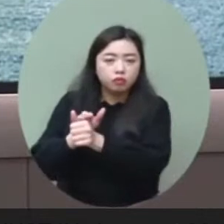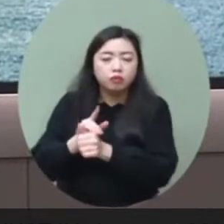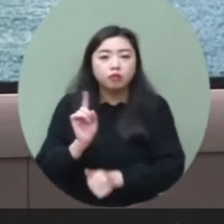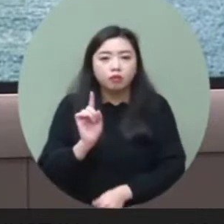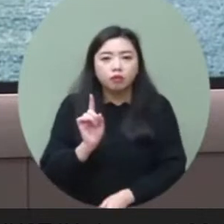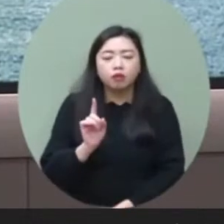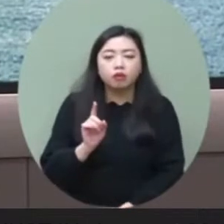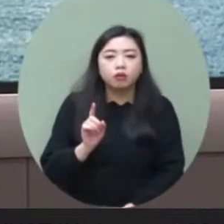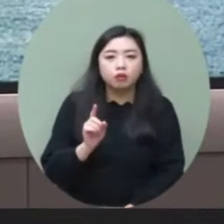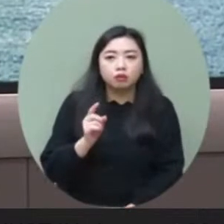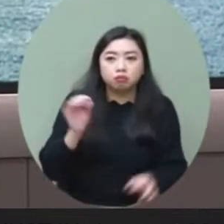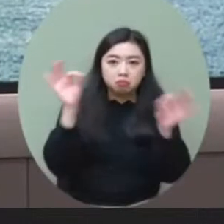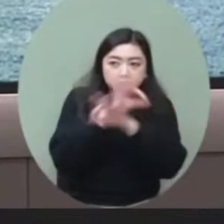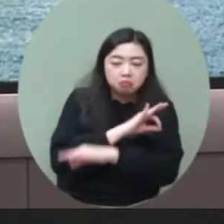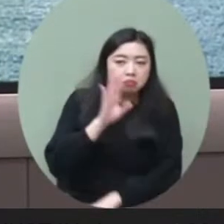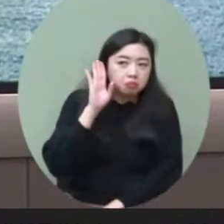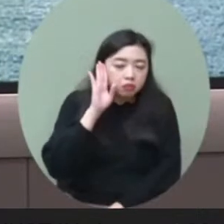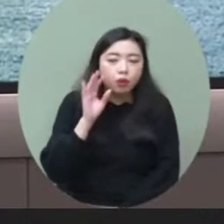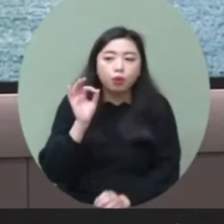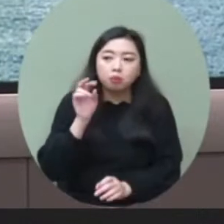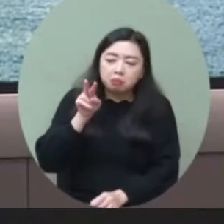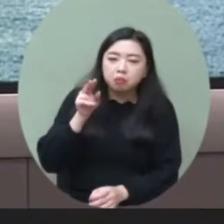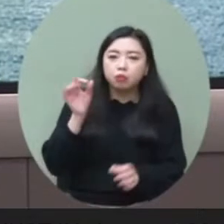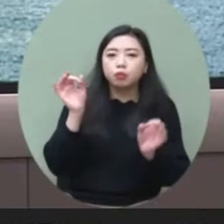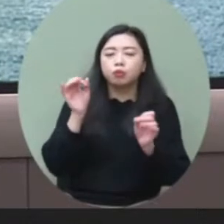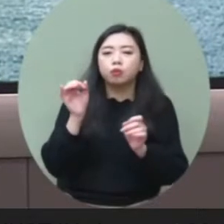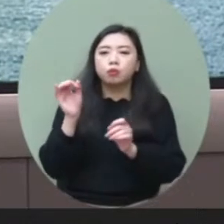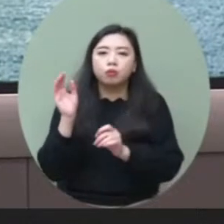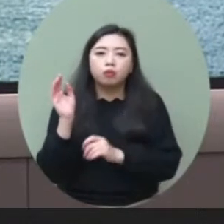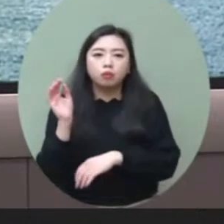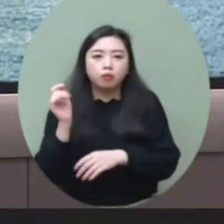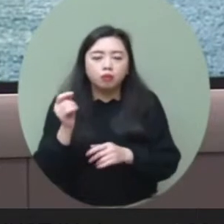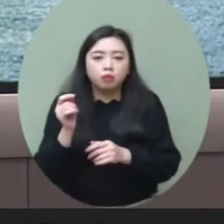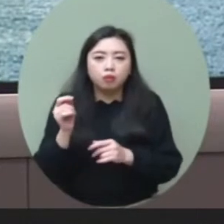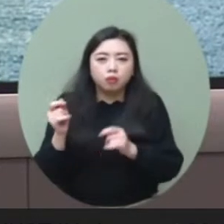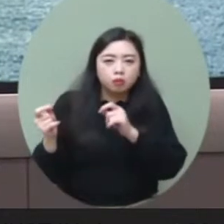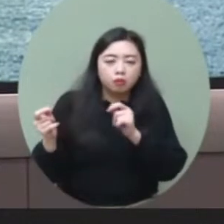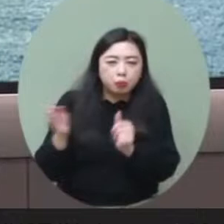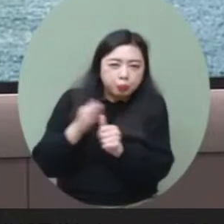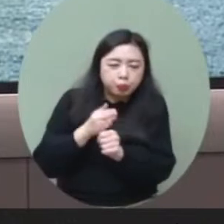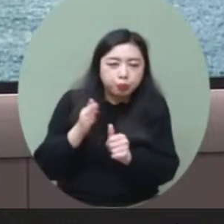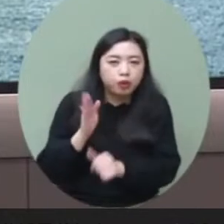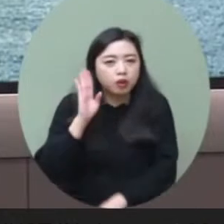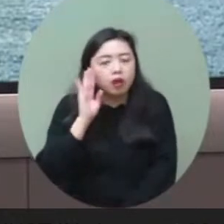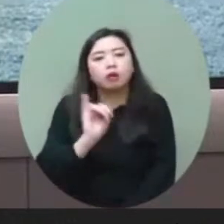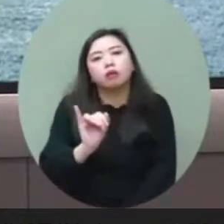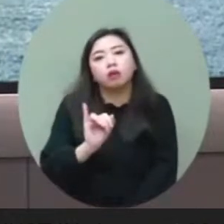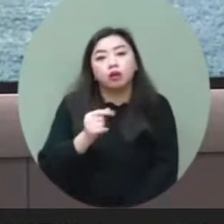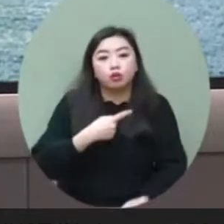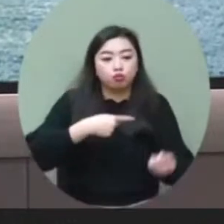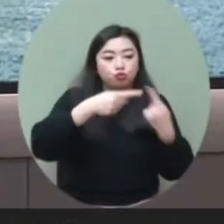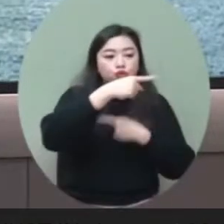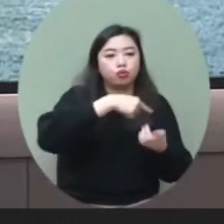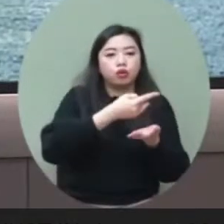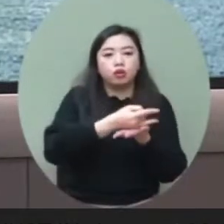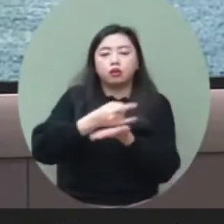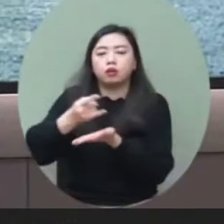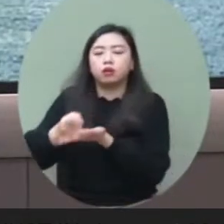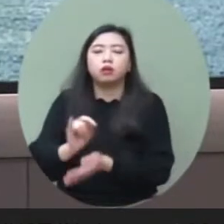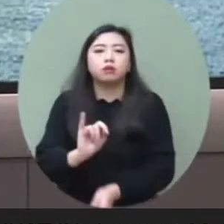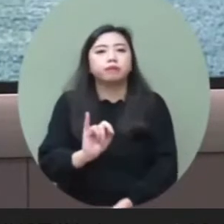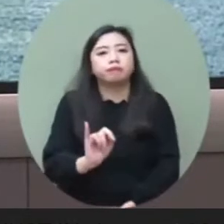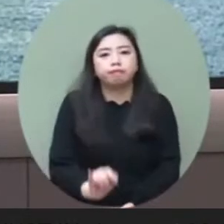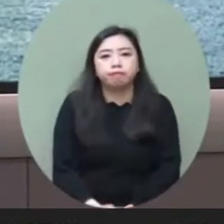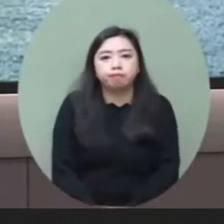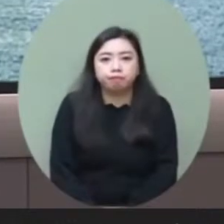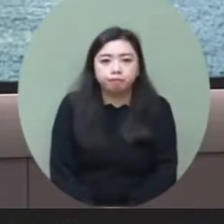that what is depicted in the video clips is not true. We urge citizens